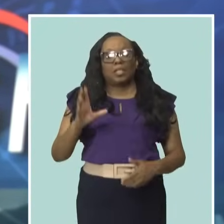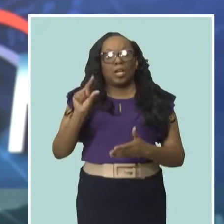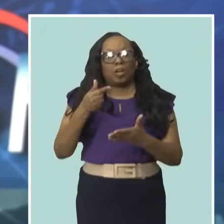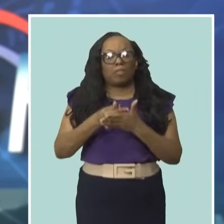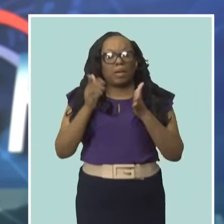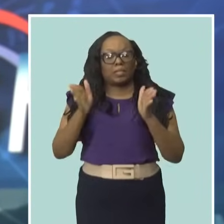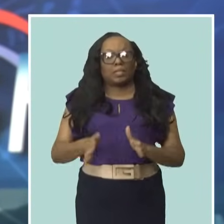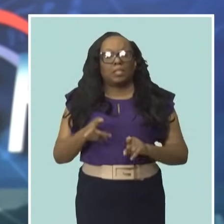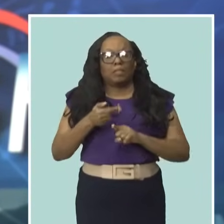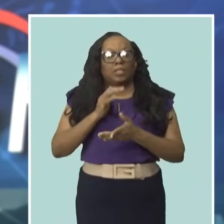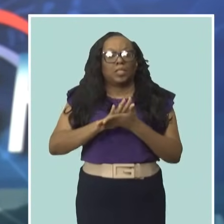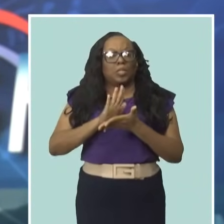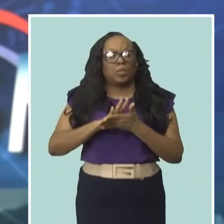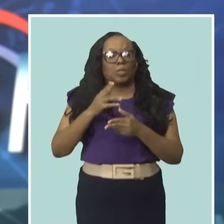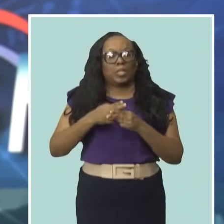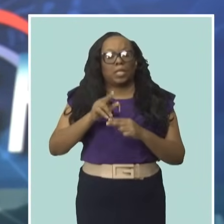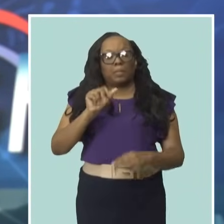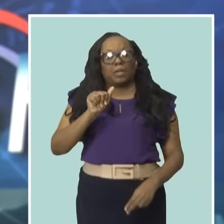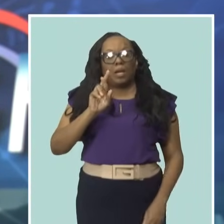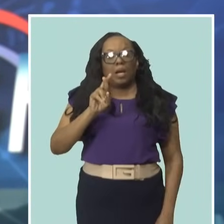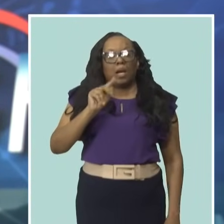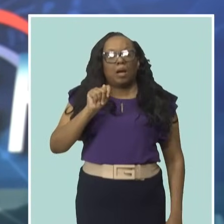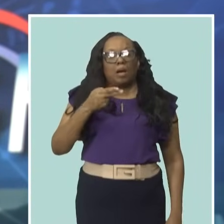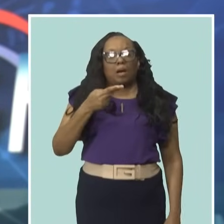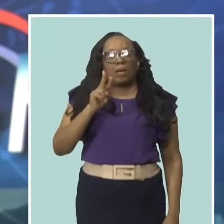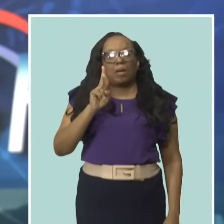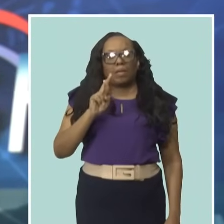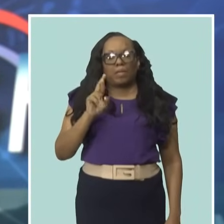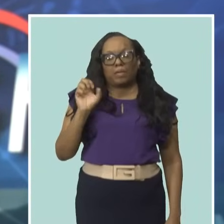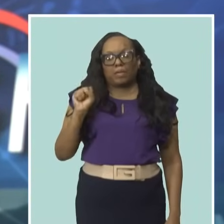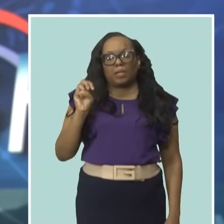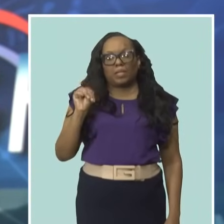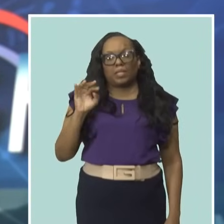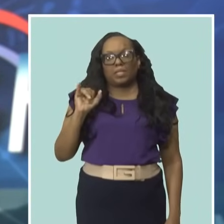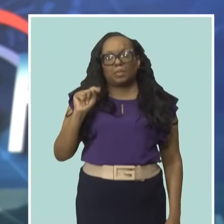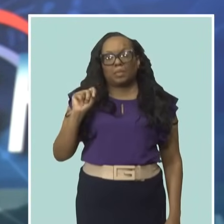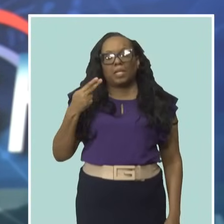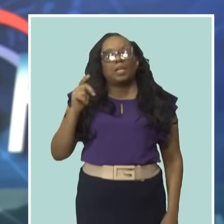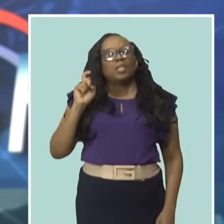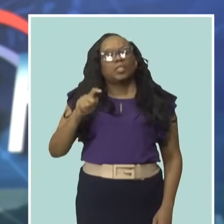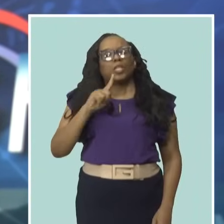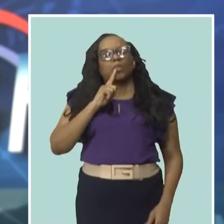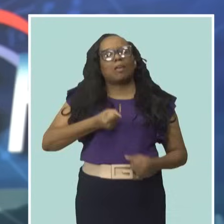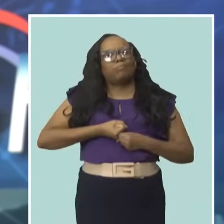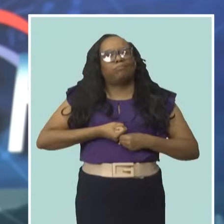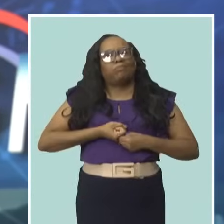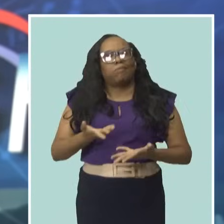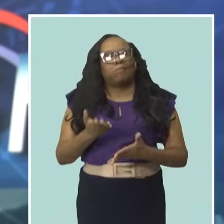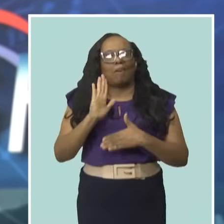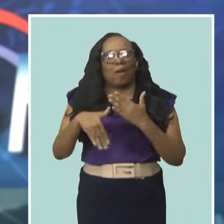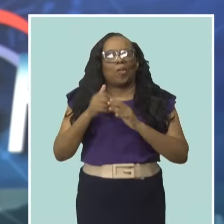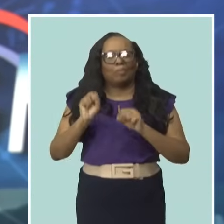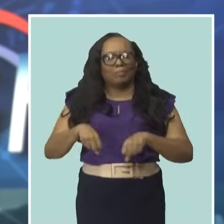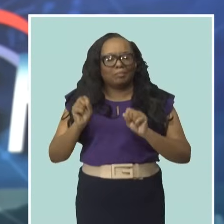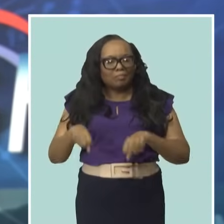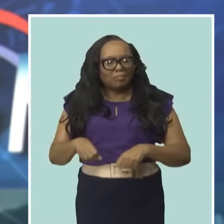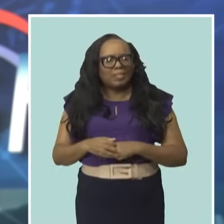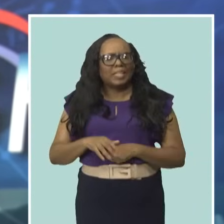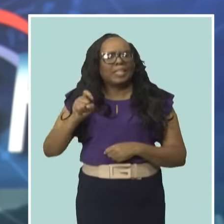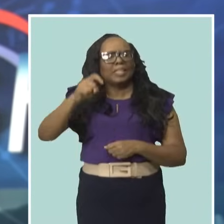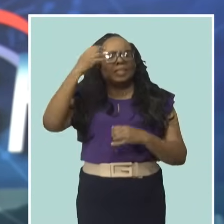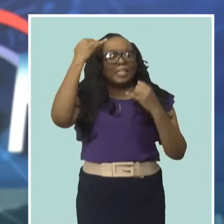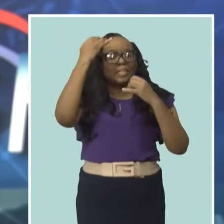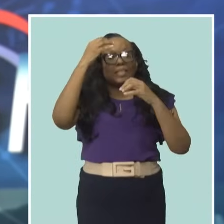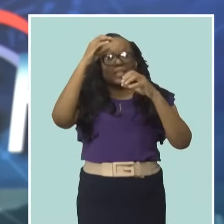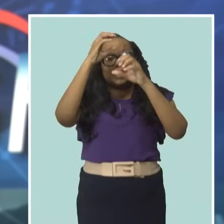Graduates of the Arthur Smith Primary School are being urged to unlock their potential. They've also been told to imagine, believe, and